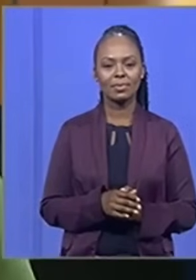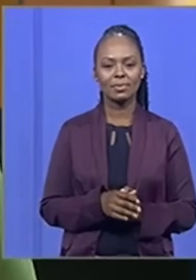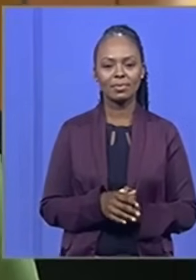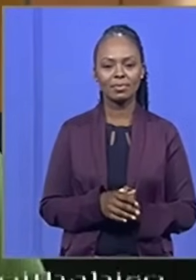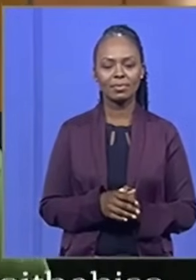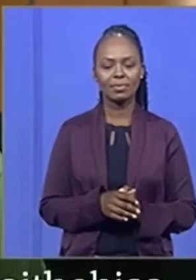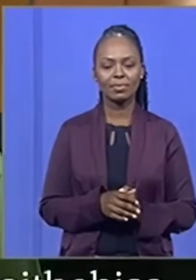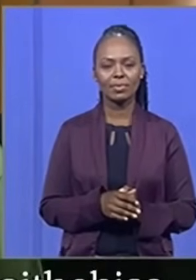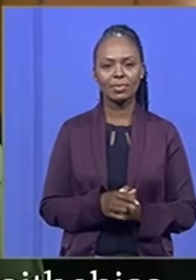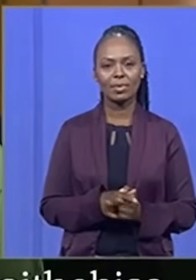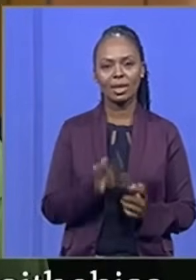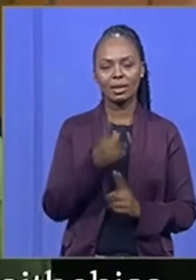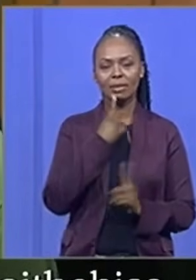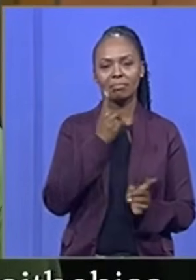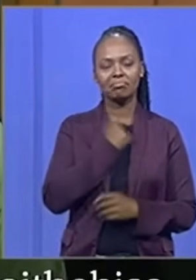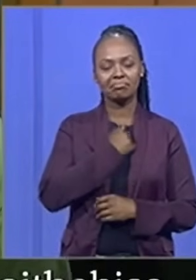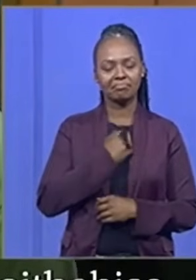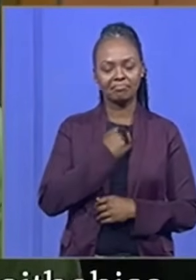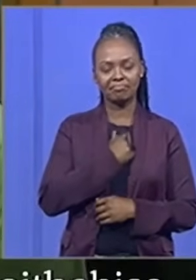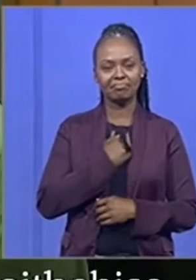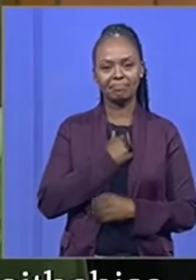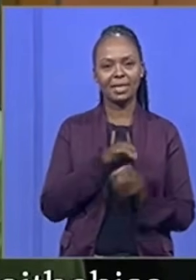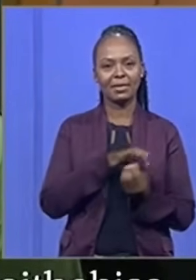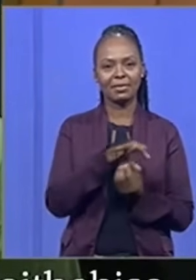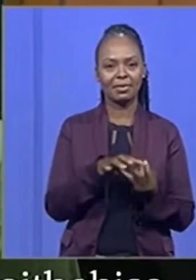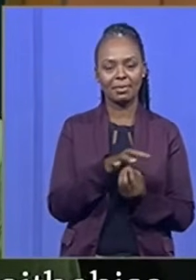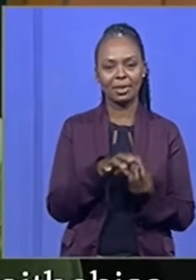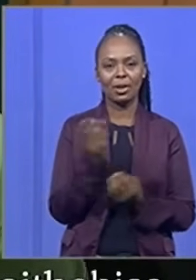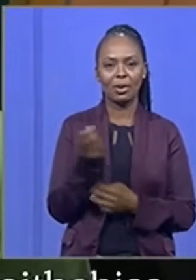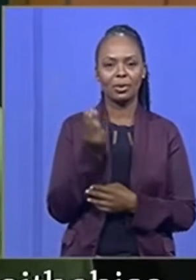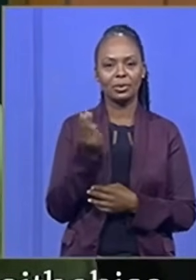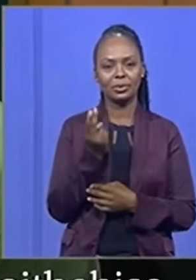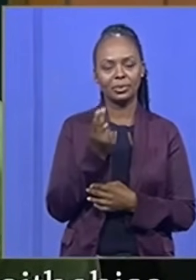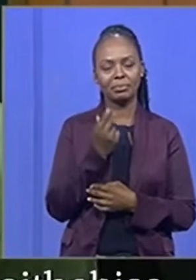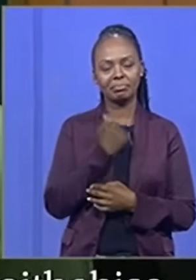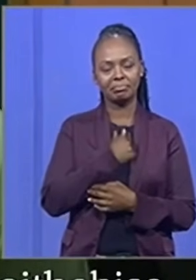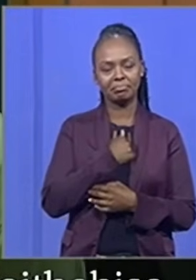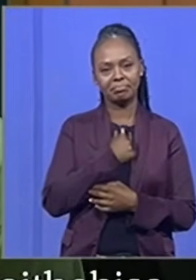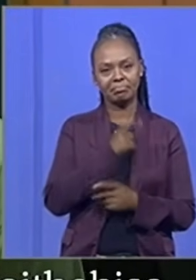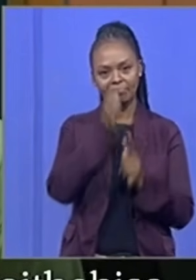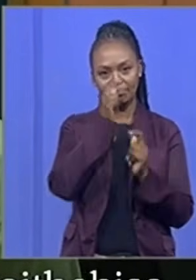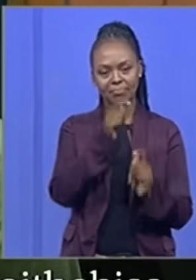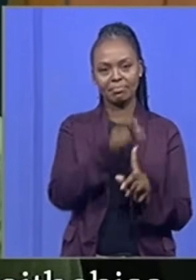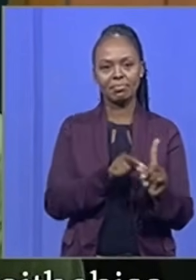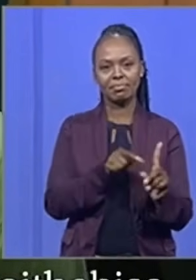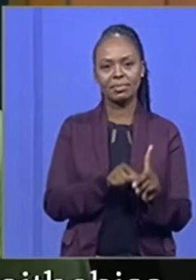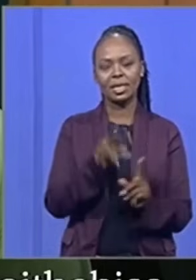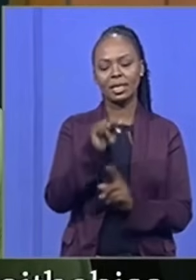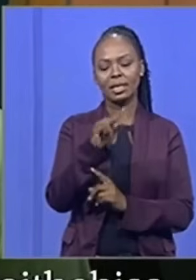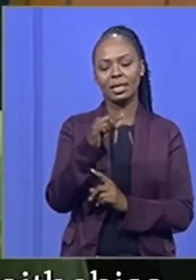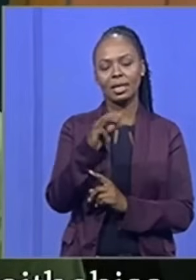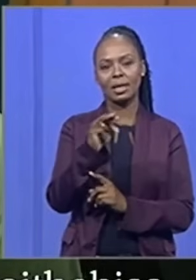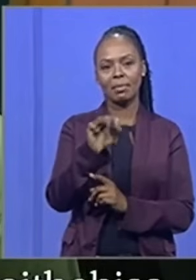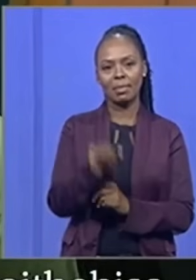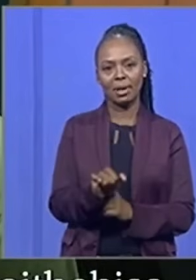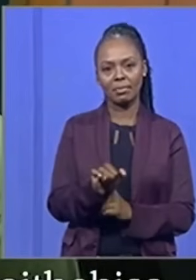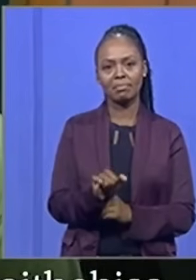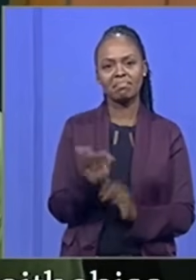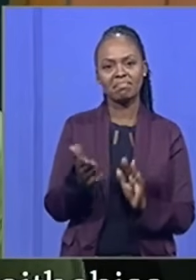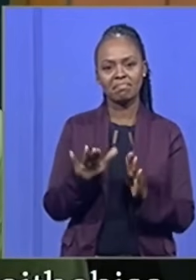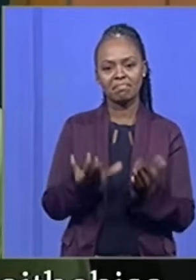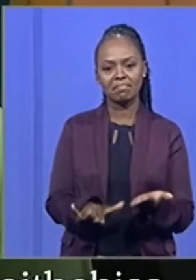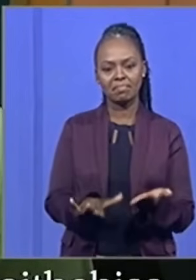We want to say condolences to the family and also to pay tribute to the legend Dr. Mbongeni Ngema who has just